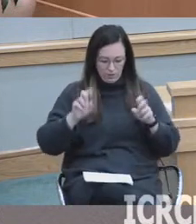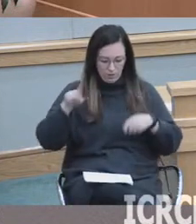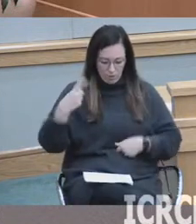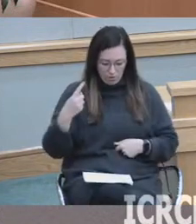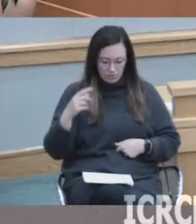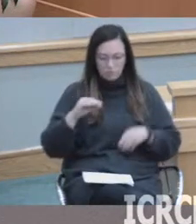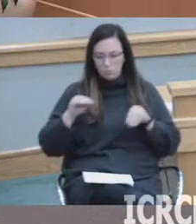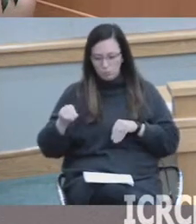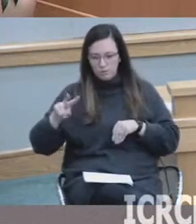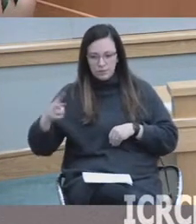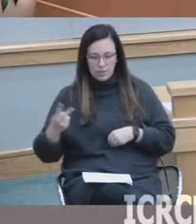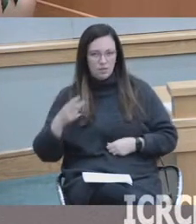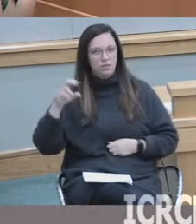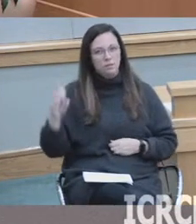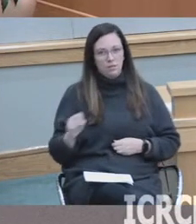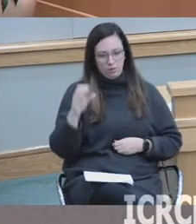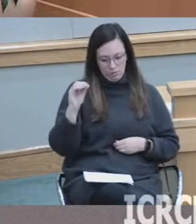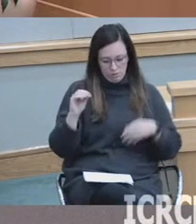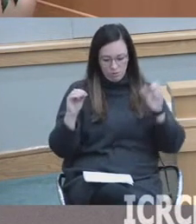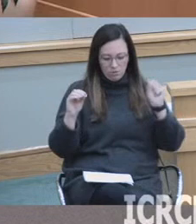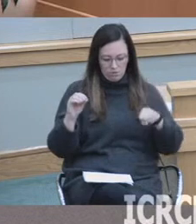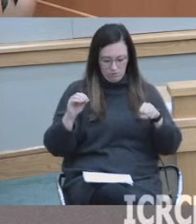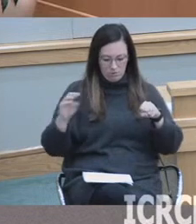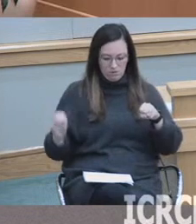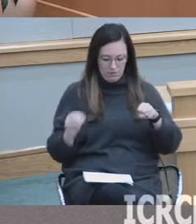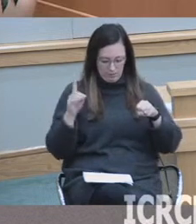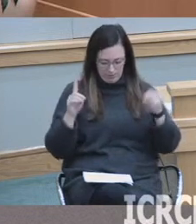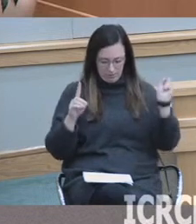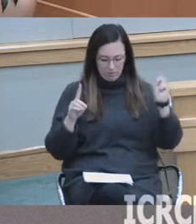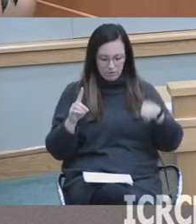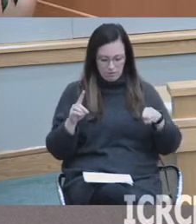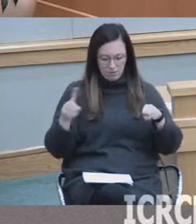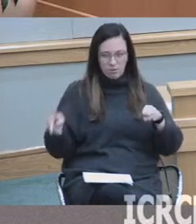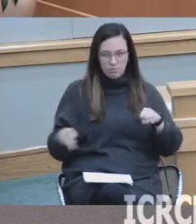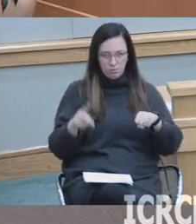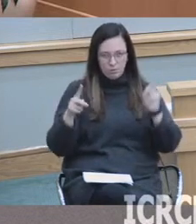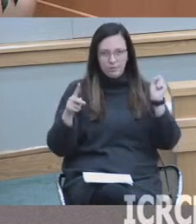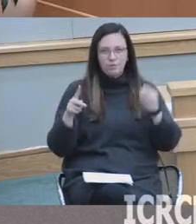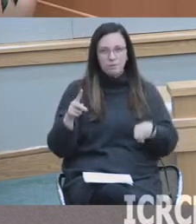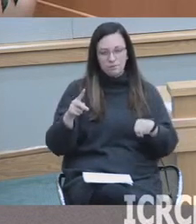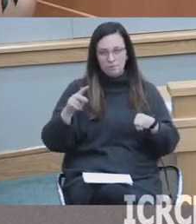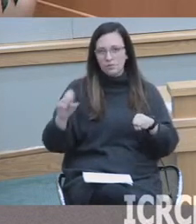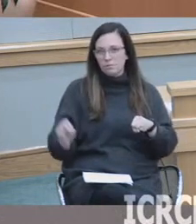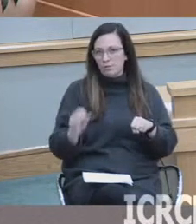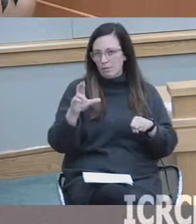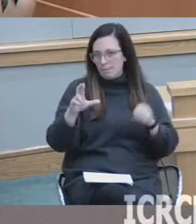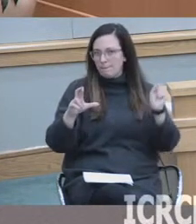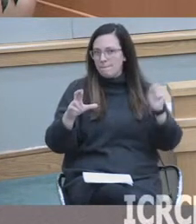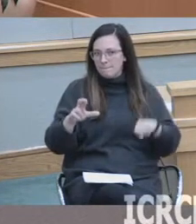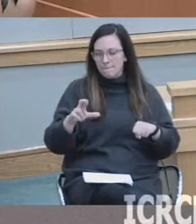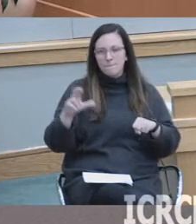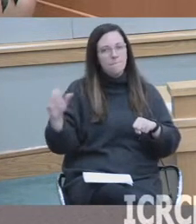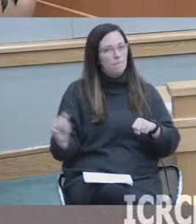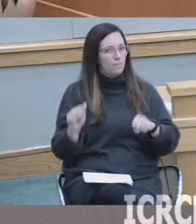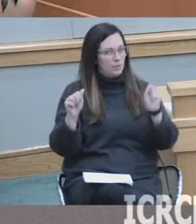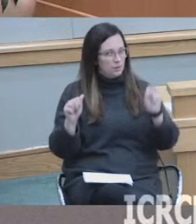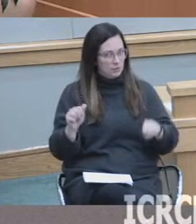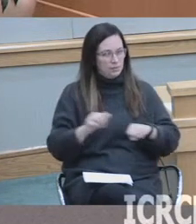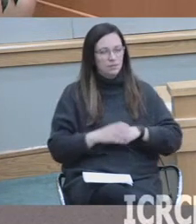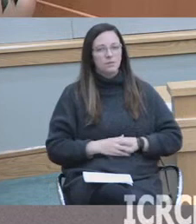Yes. Ms. McDaniel. Yes. Mr. Putoff. Yes. Ms. Smiley Robertson. Yes. Mr. Albrecht.